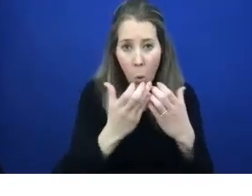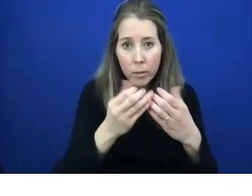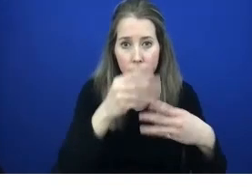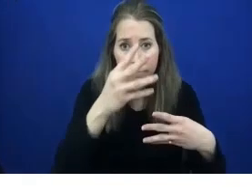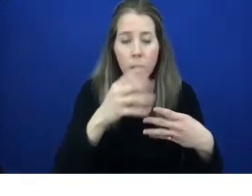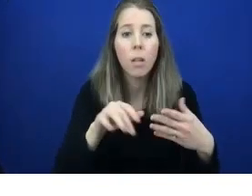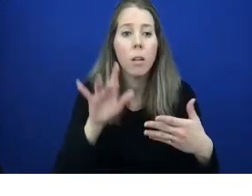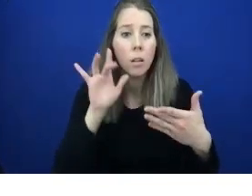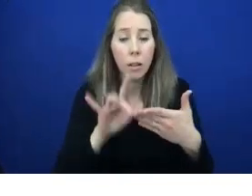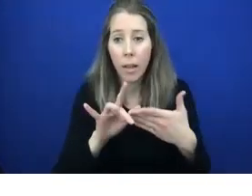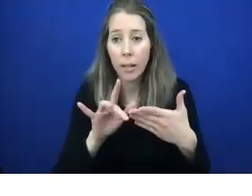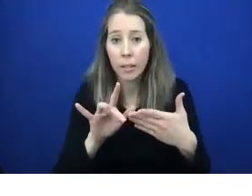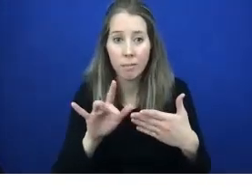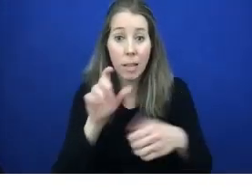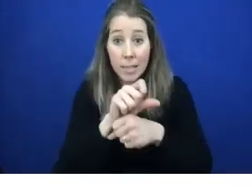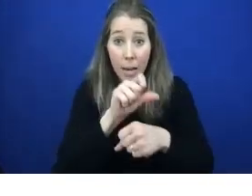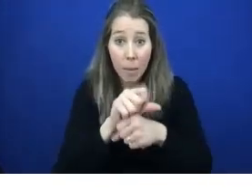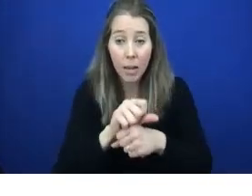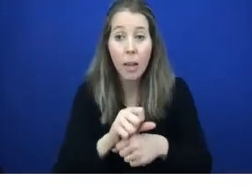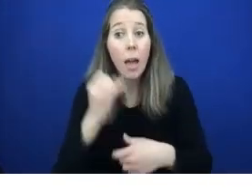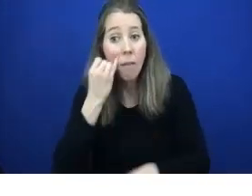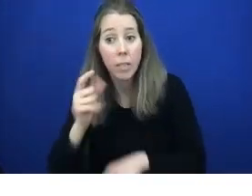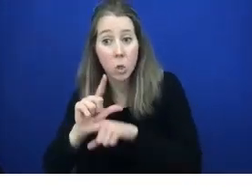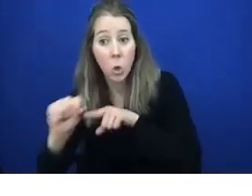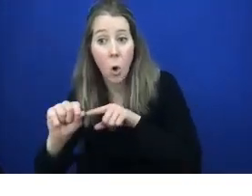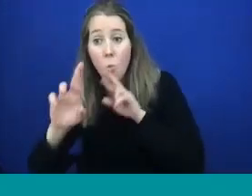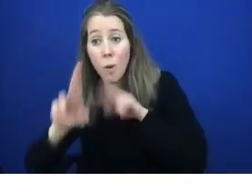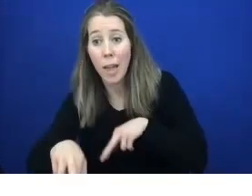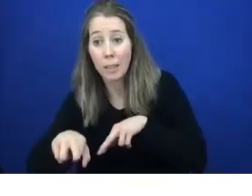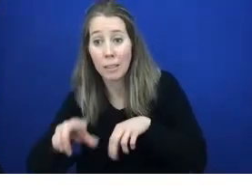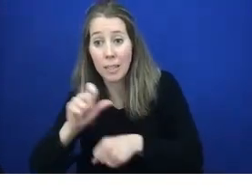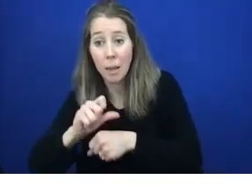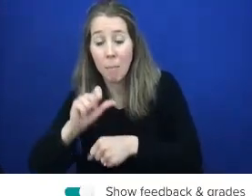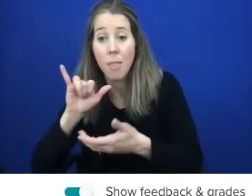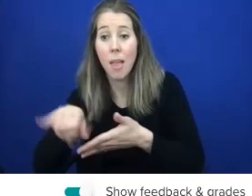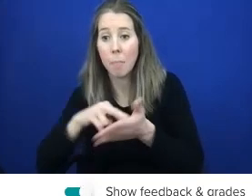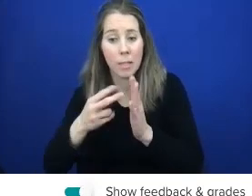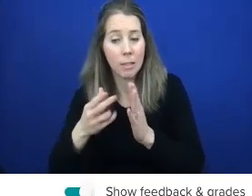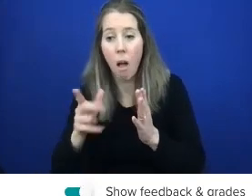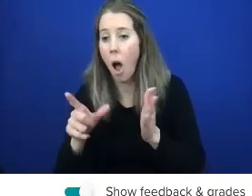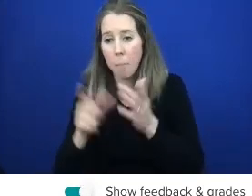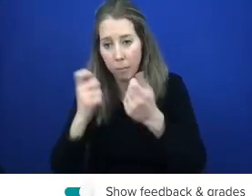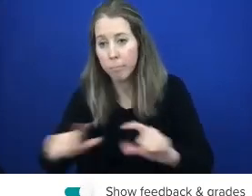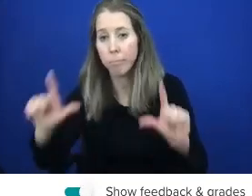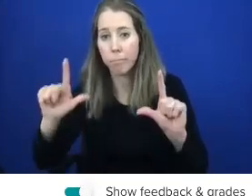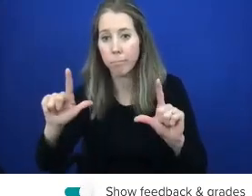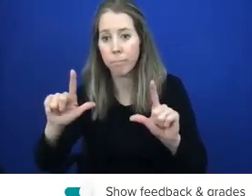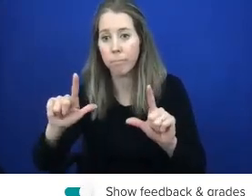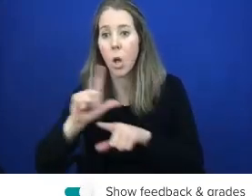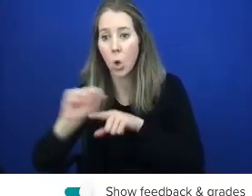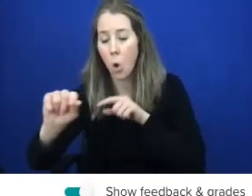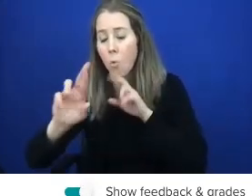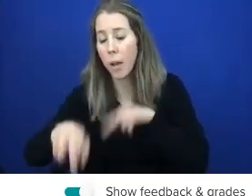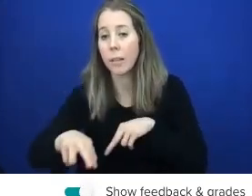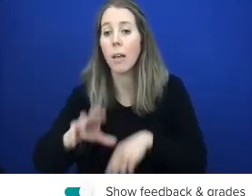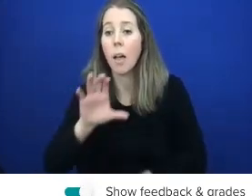They would click onto an assignment, and if it is a GoReact assignment, it will automatically launch GoReact for them.